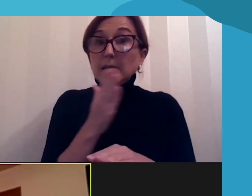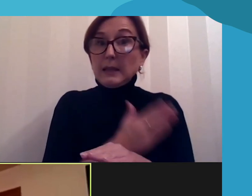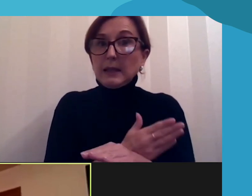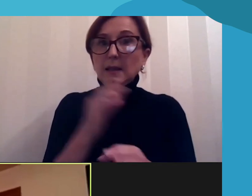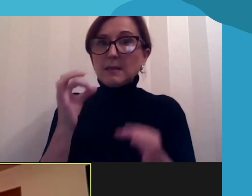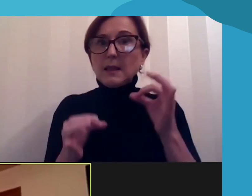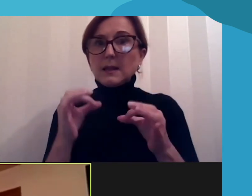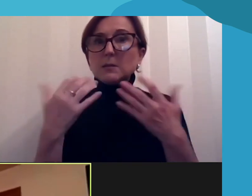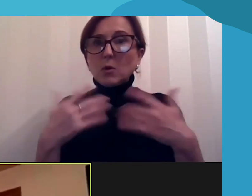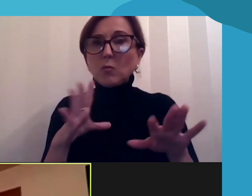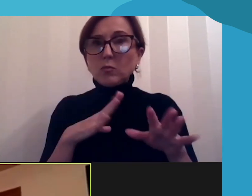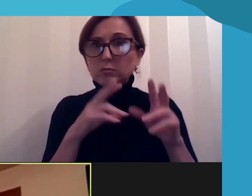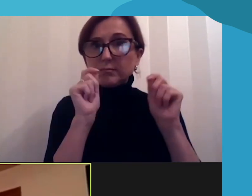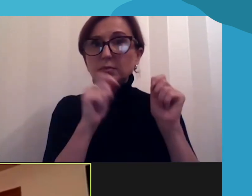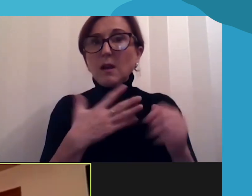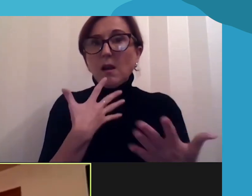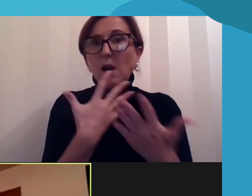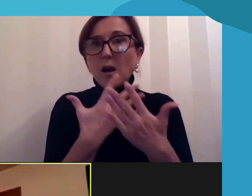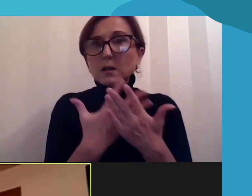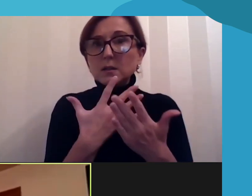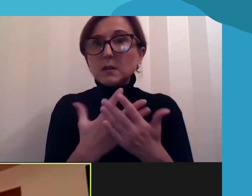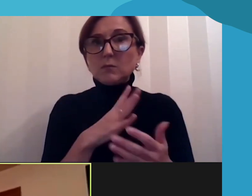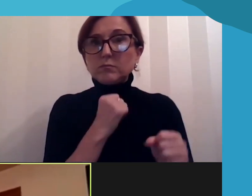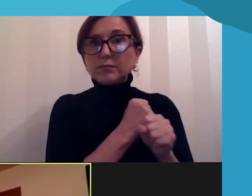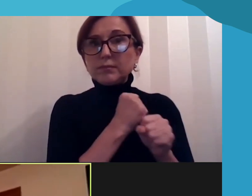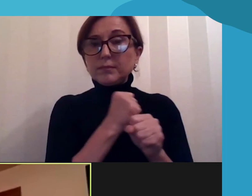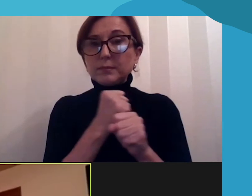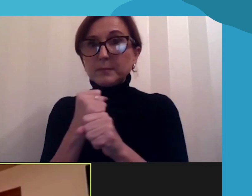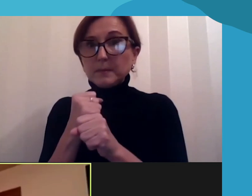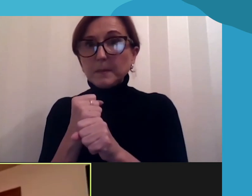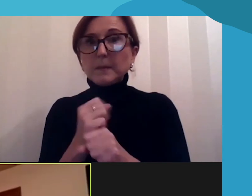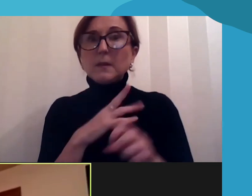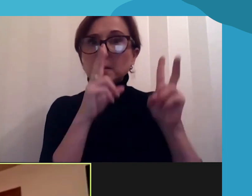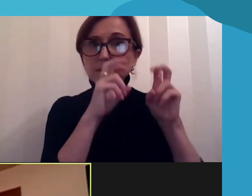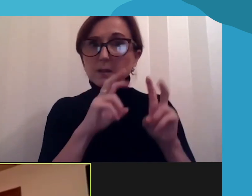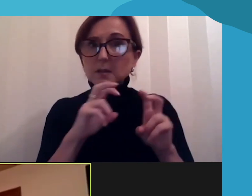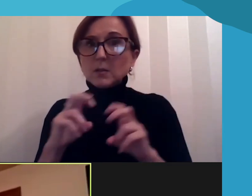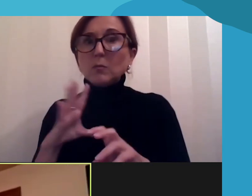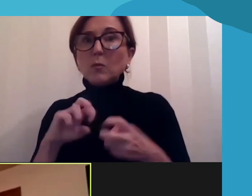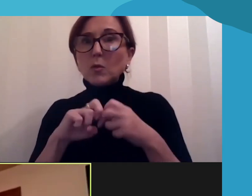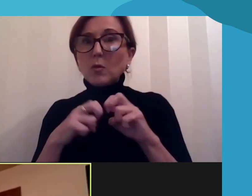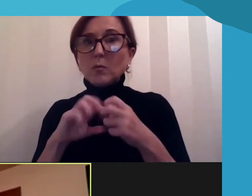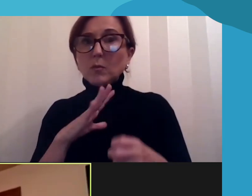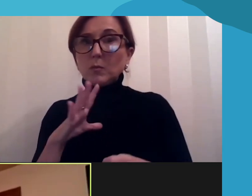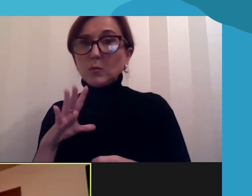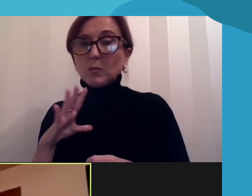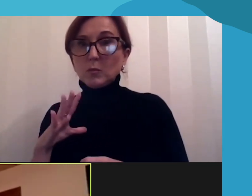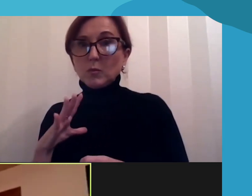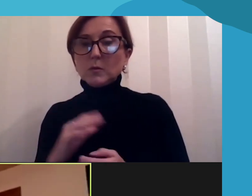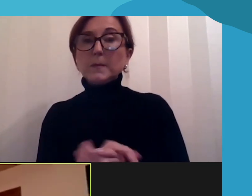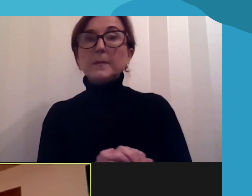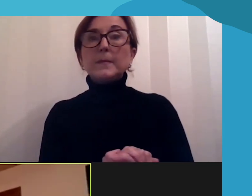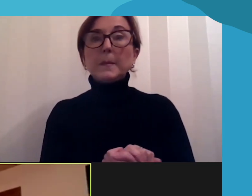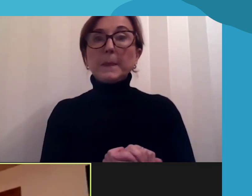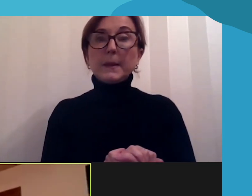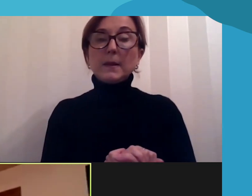I think that we started working on it even before the court ruling was issued. We started